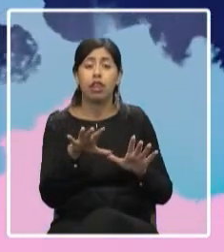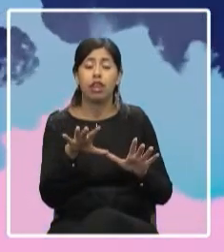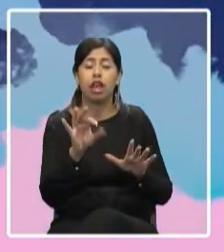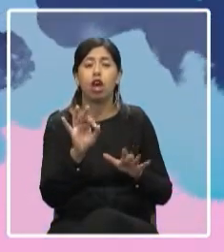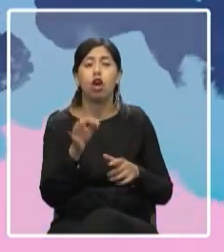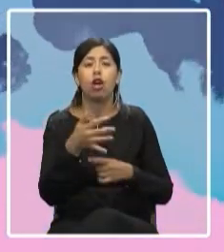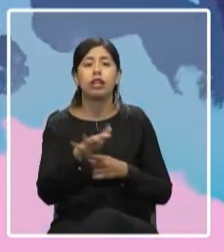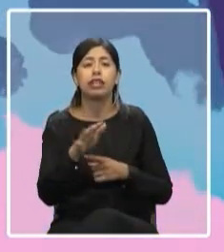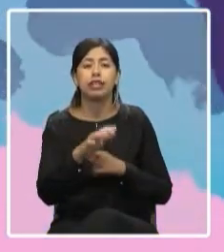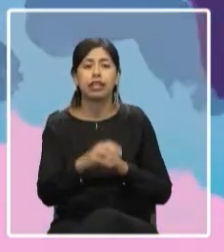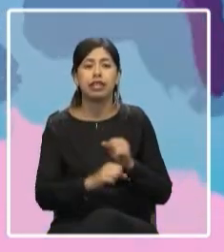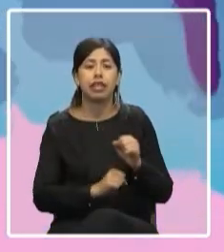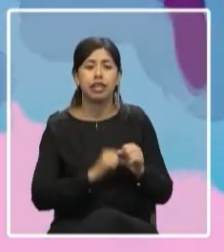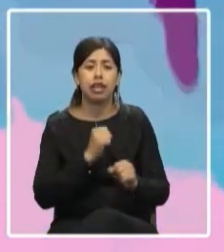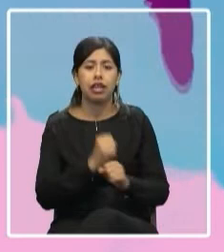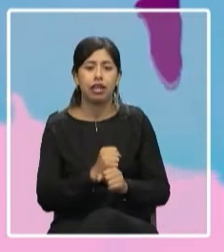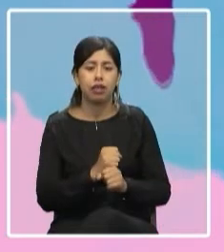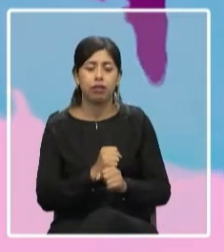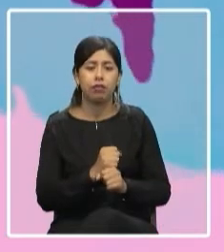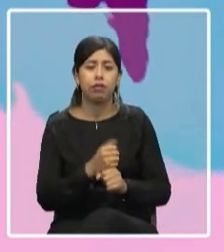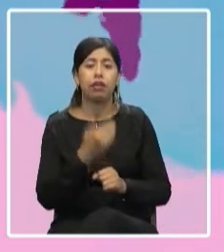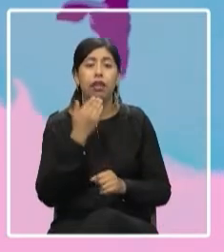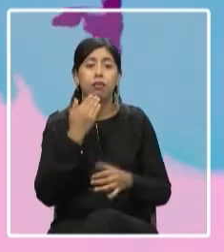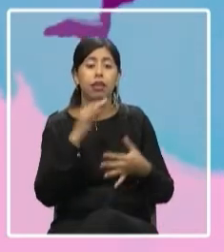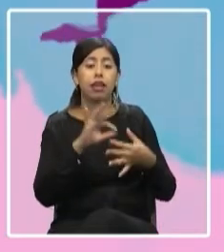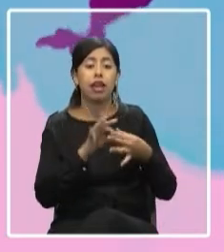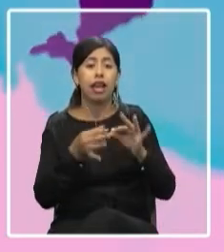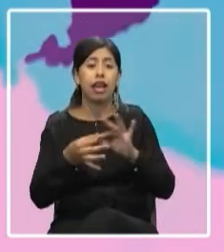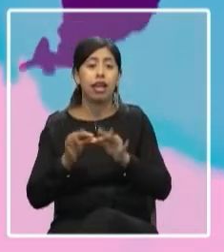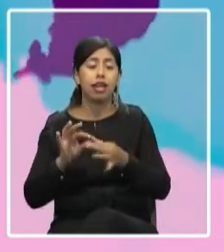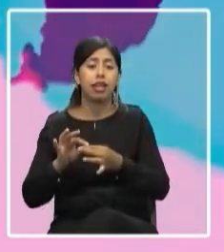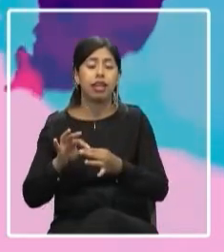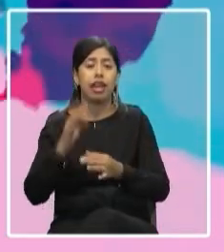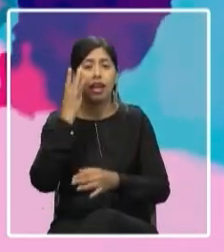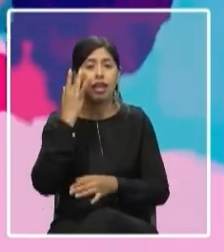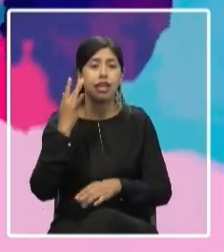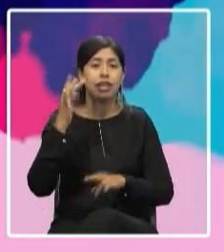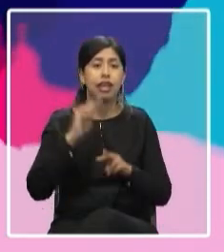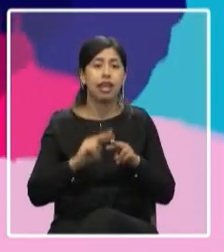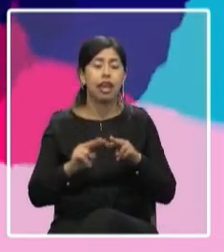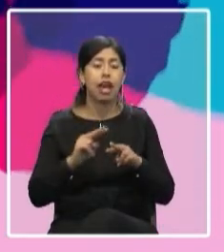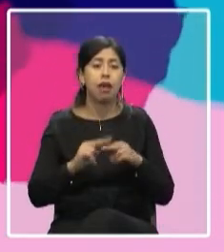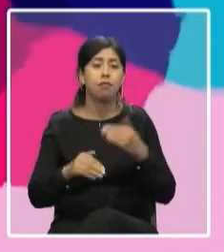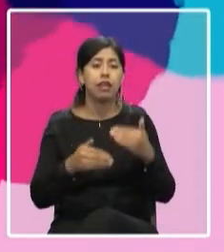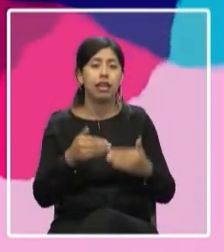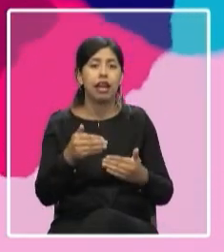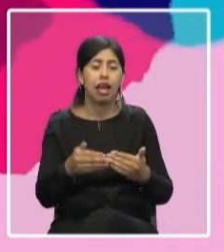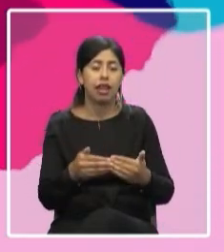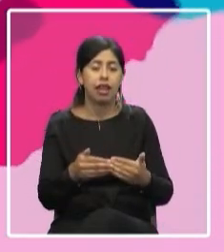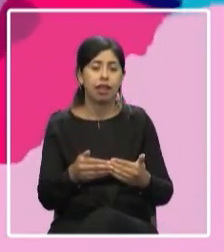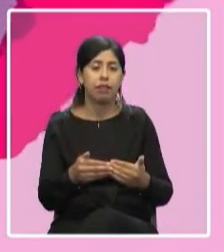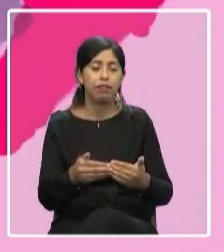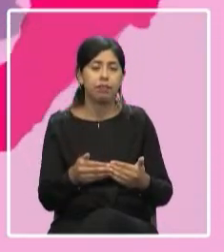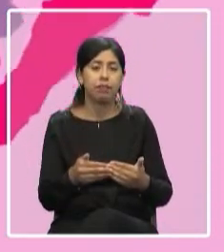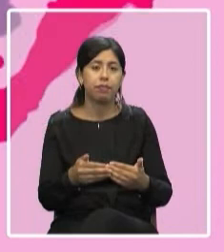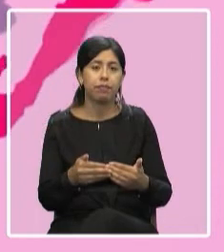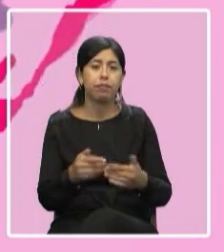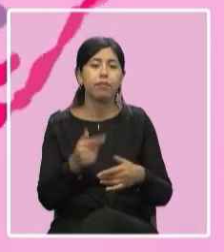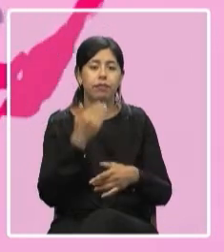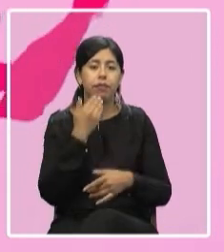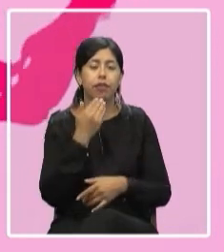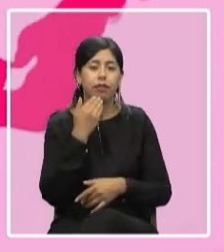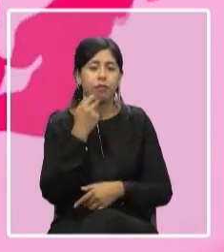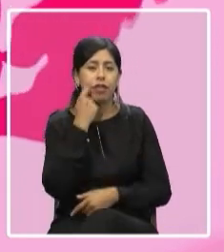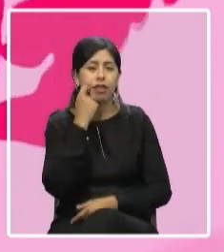intelligent supply chains, additive manufacturing, and I don't need to sell you on the idea that artificial intelligence is important. However, these things are not happening